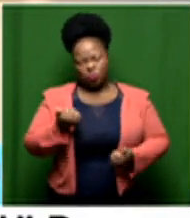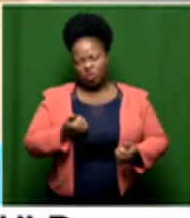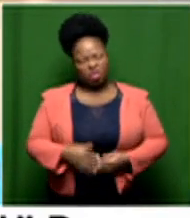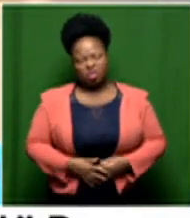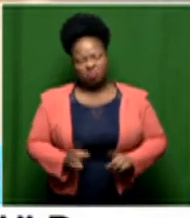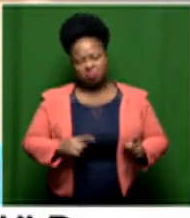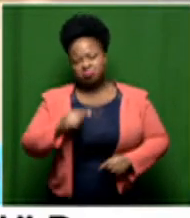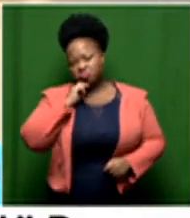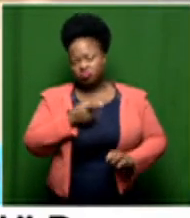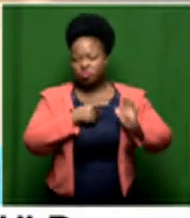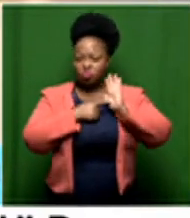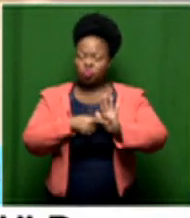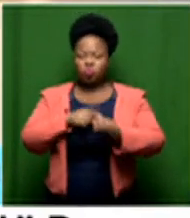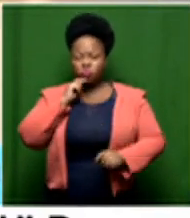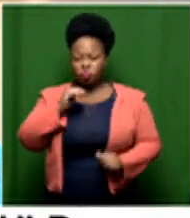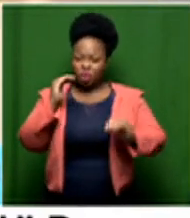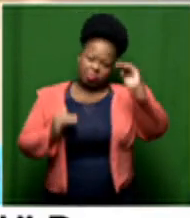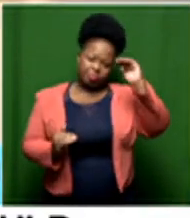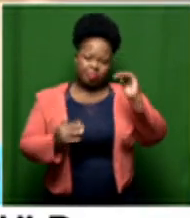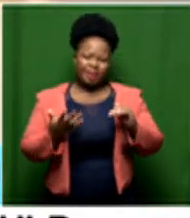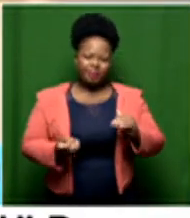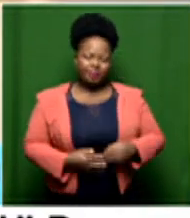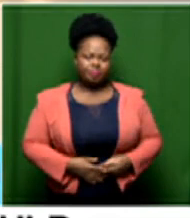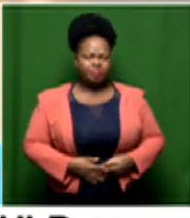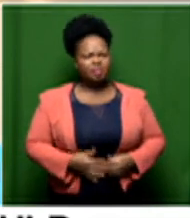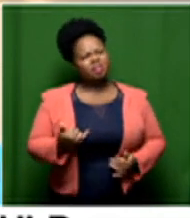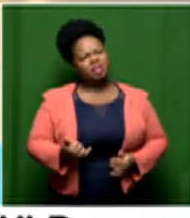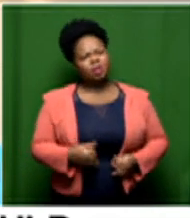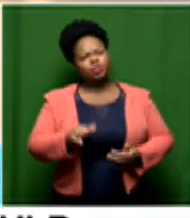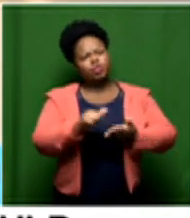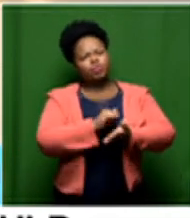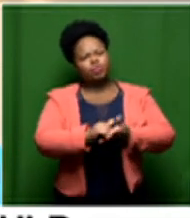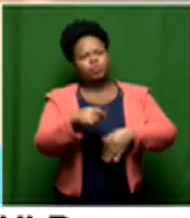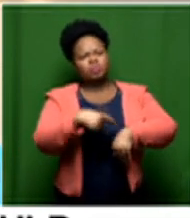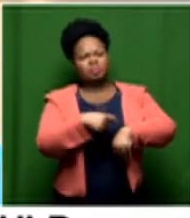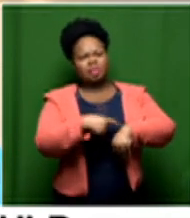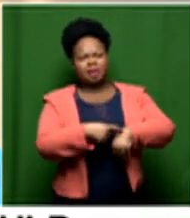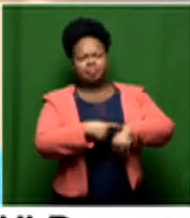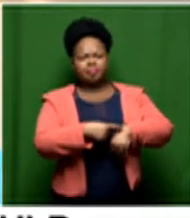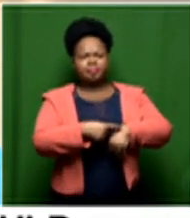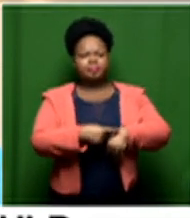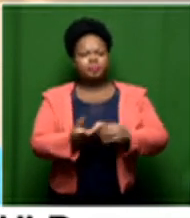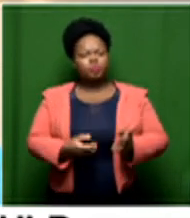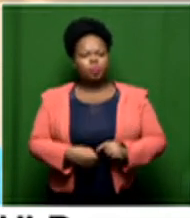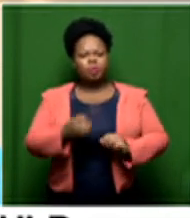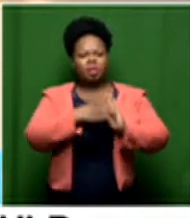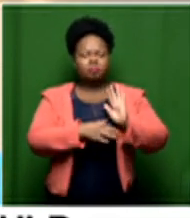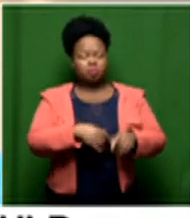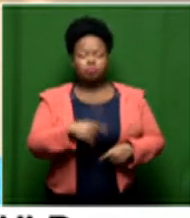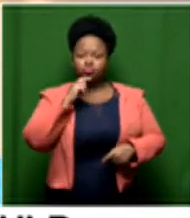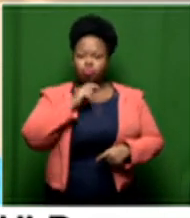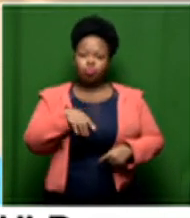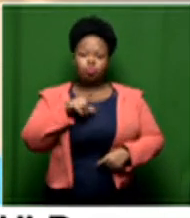just highlighting it once again, how unequal it actually is. In fact, there's a New York Times article that's doing the rounds, which is a really,